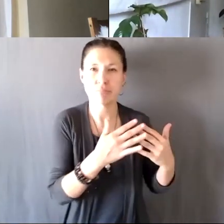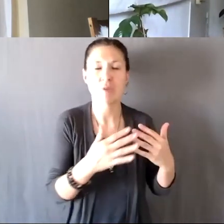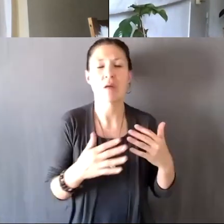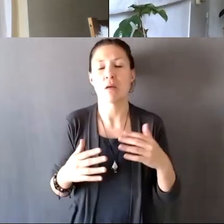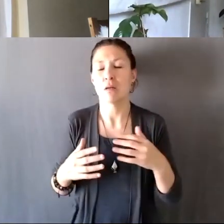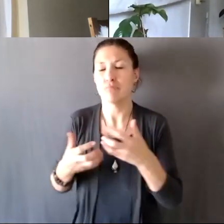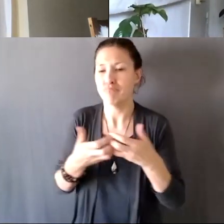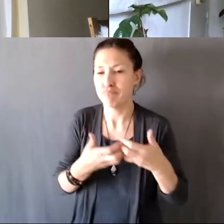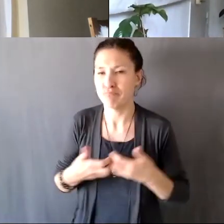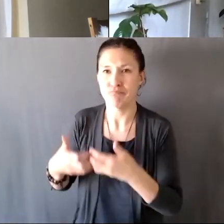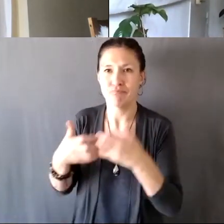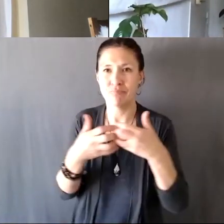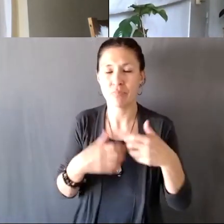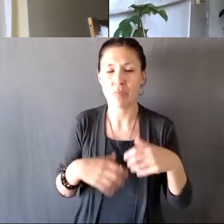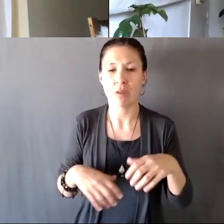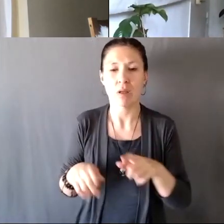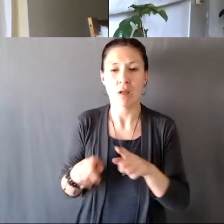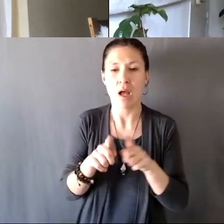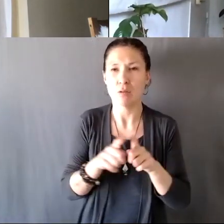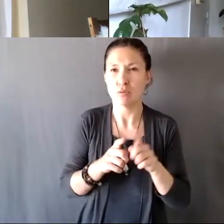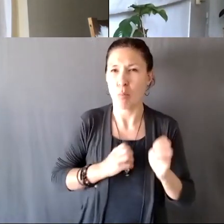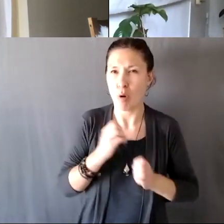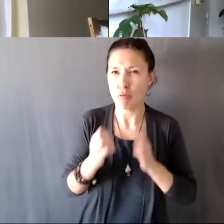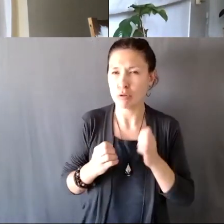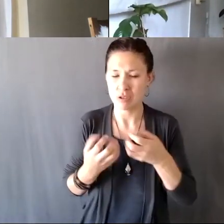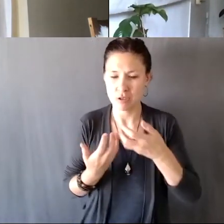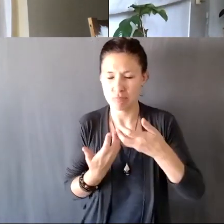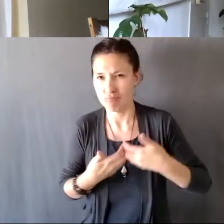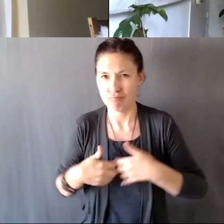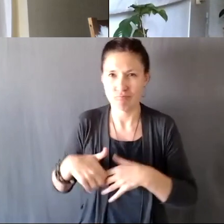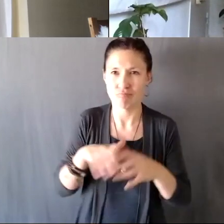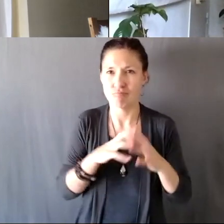Allow Qi to flow through every part of your body.